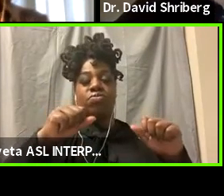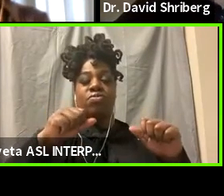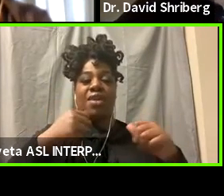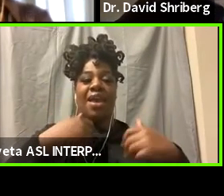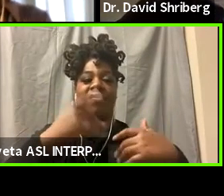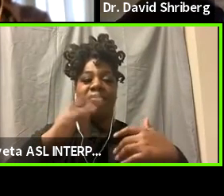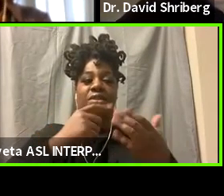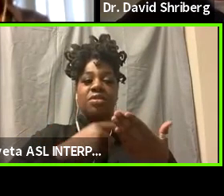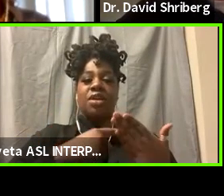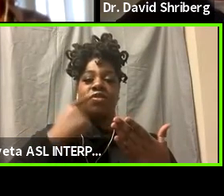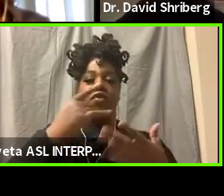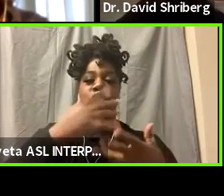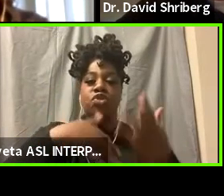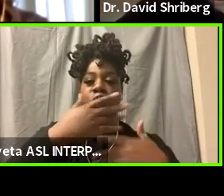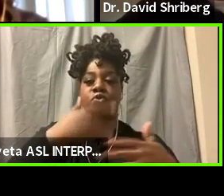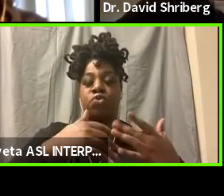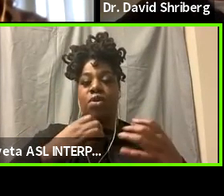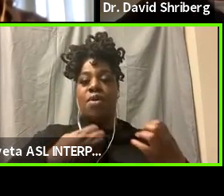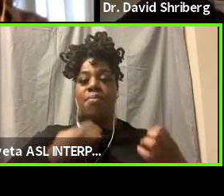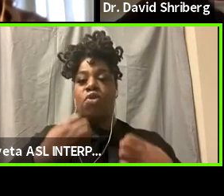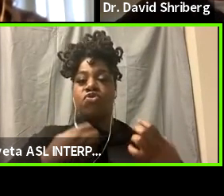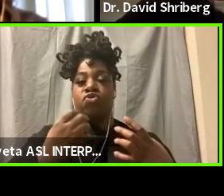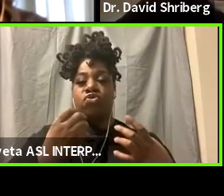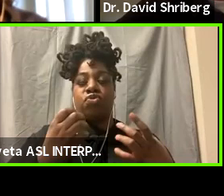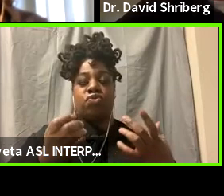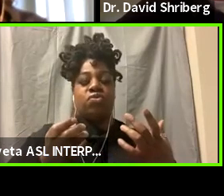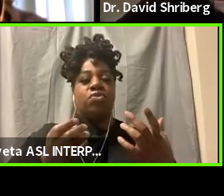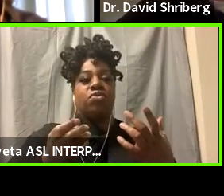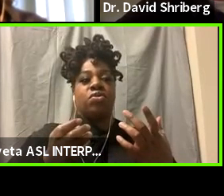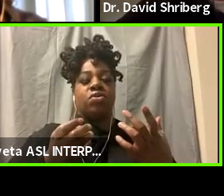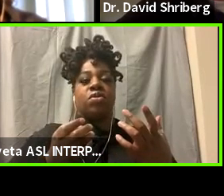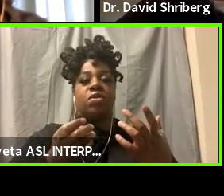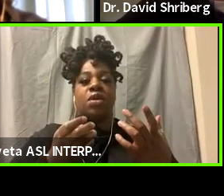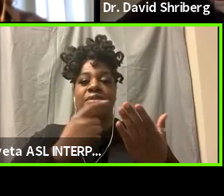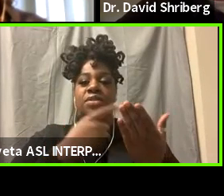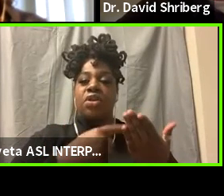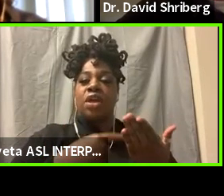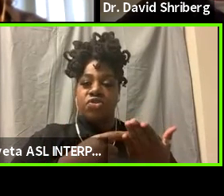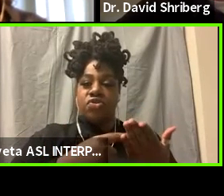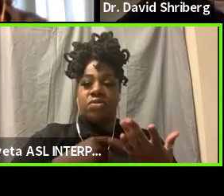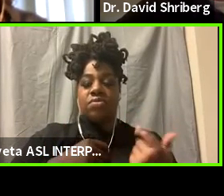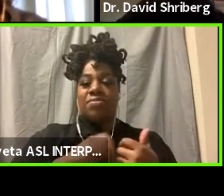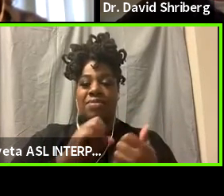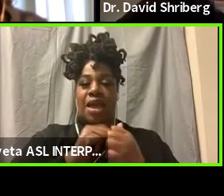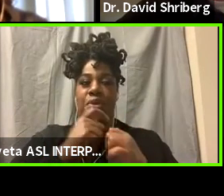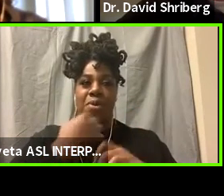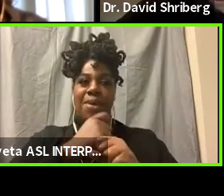that all educators must care for young people's mental health as well as their academic piece?